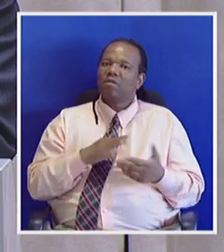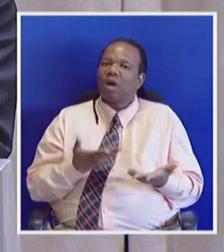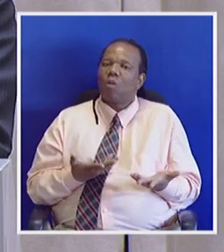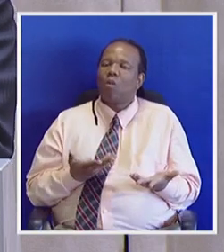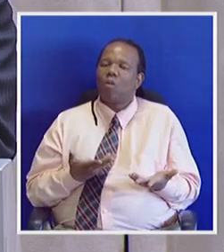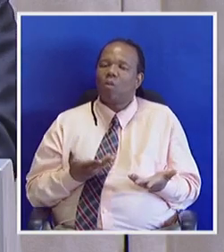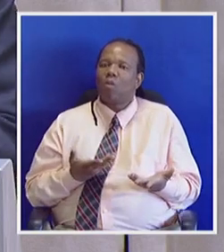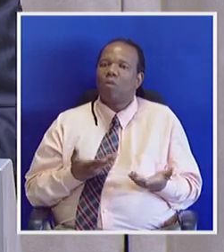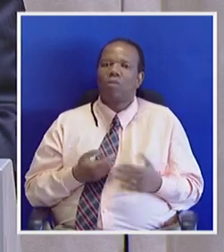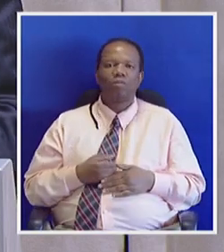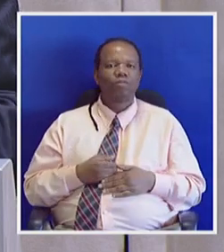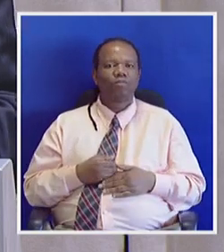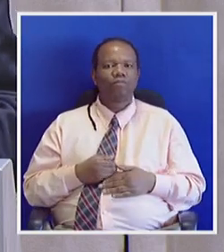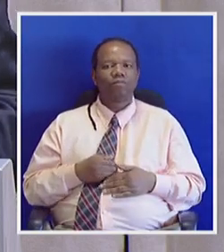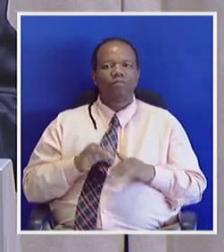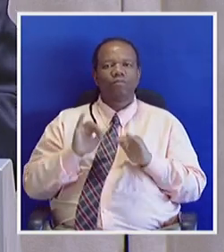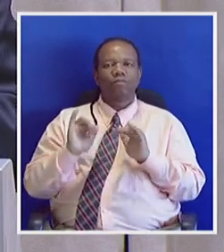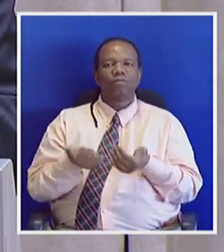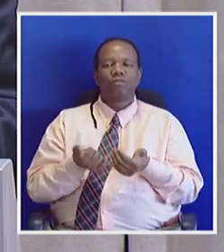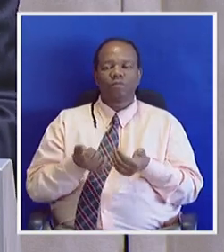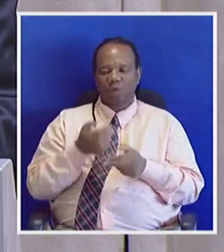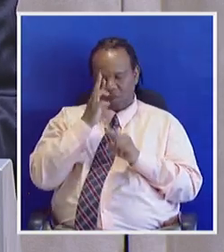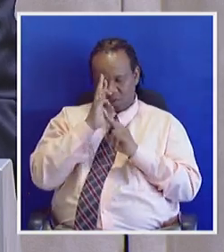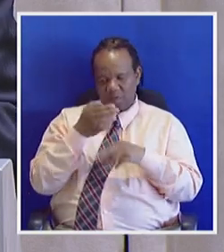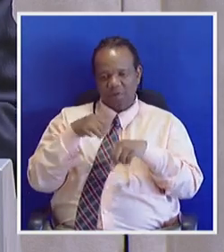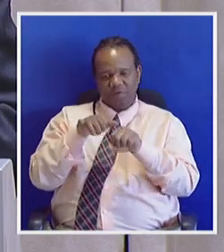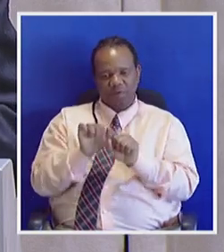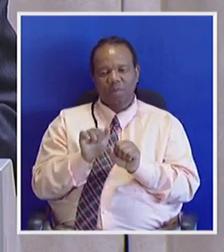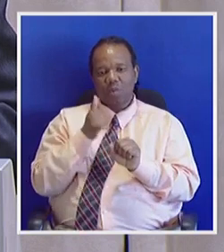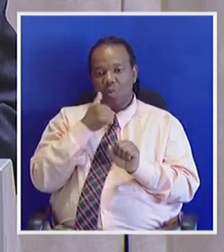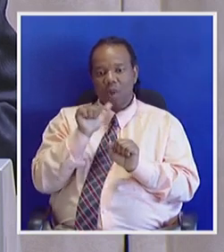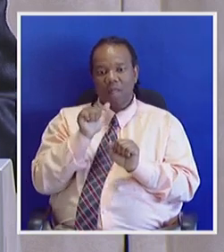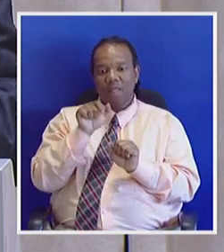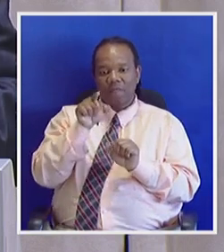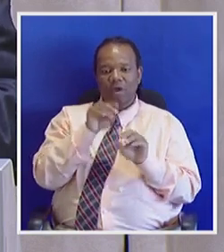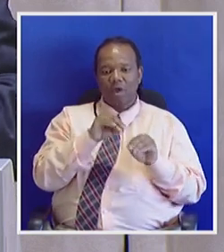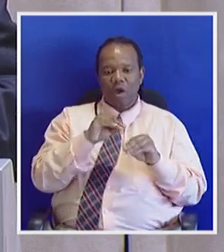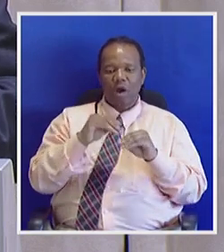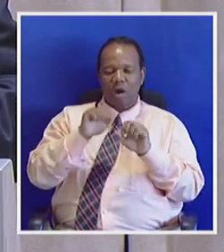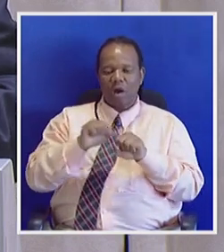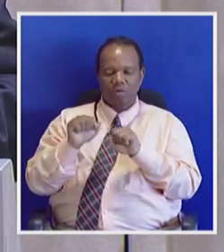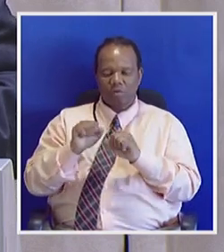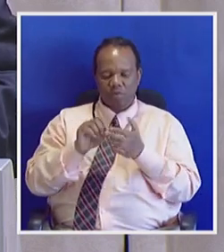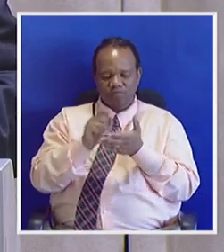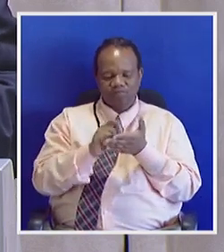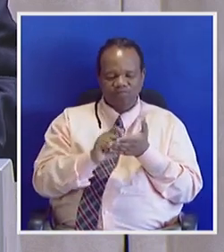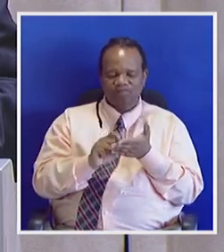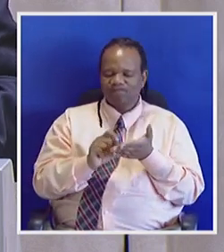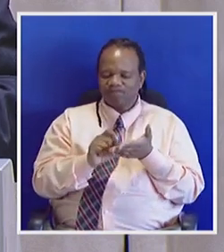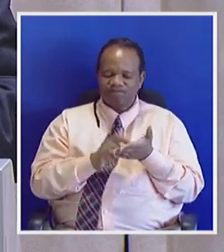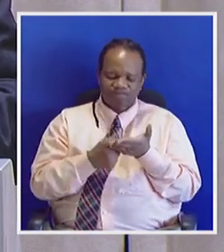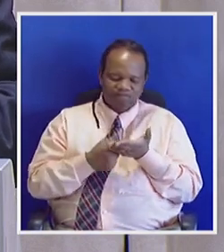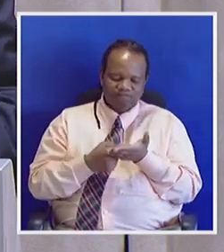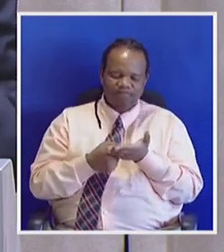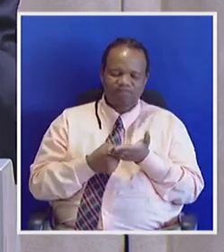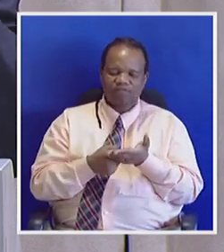Honorable Chairperson, we did, as we crafted this agreement, all of us as social partners, realized